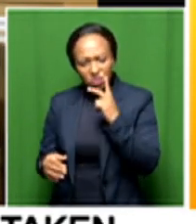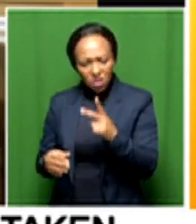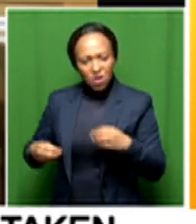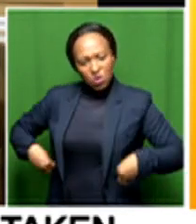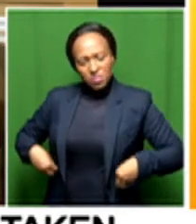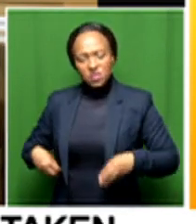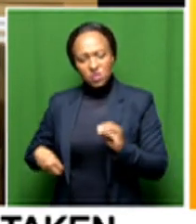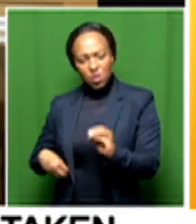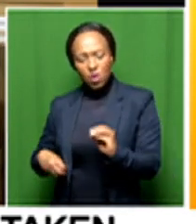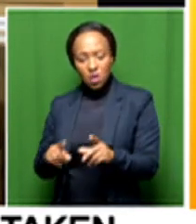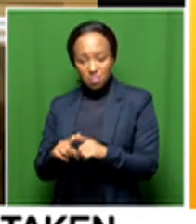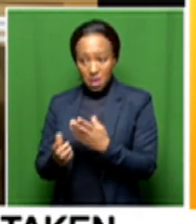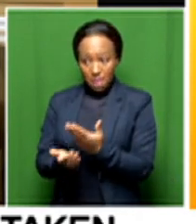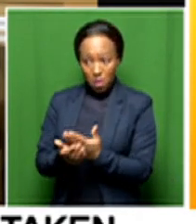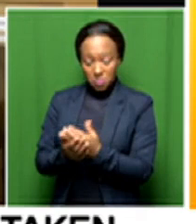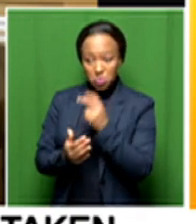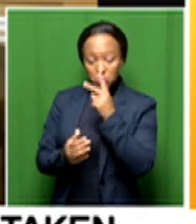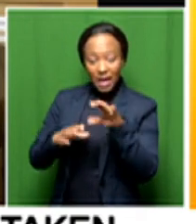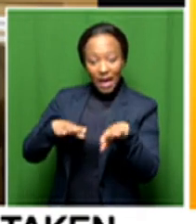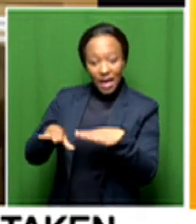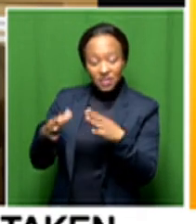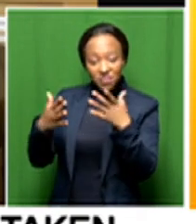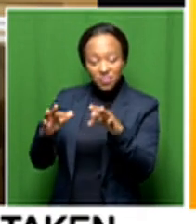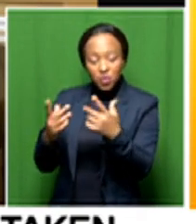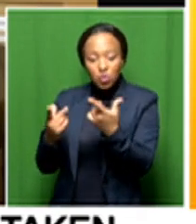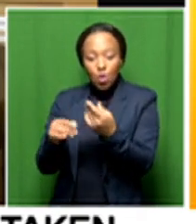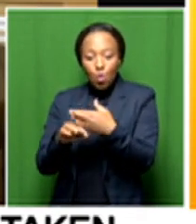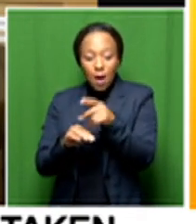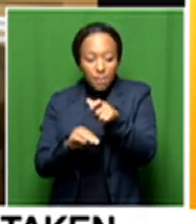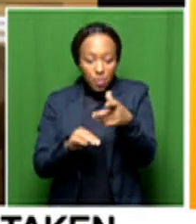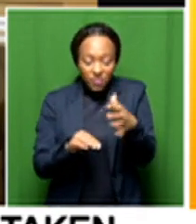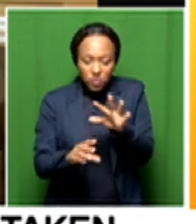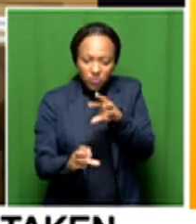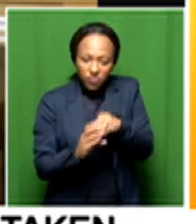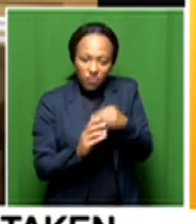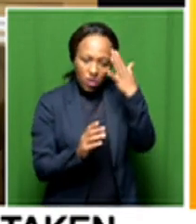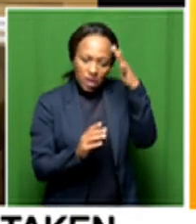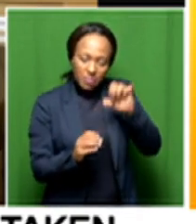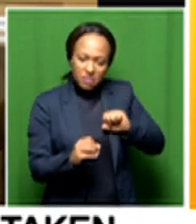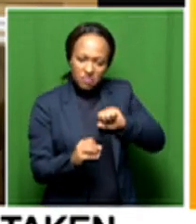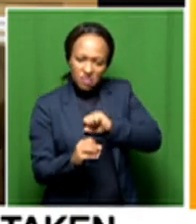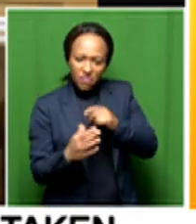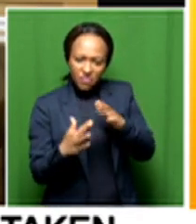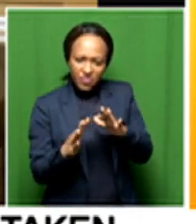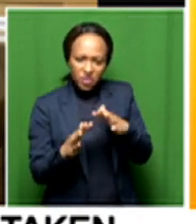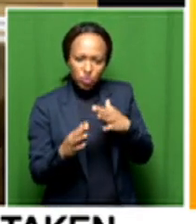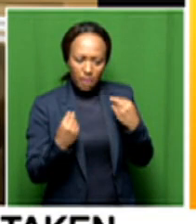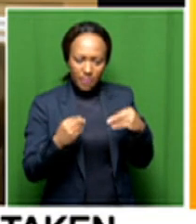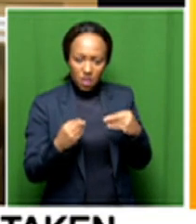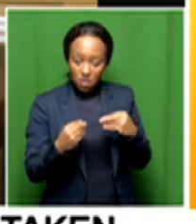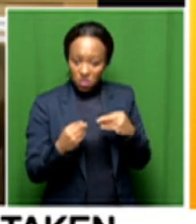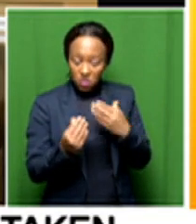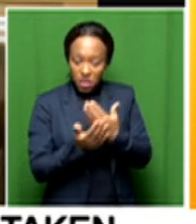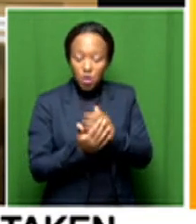see any real action being taken against those public servants found to have been doing business with the state? Can we get your word on